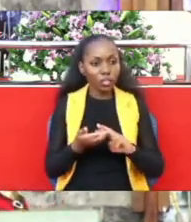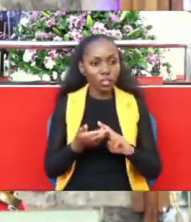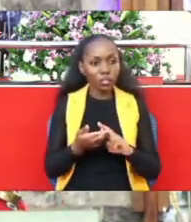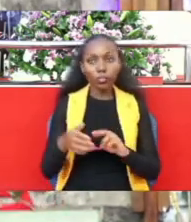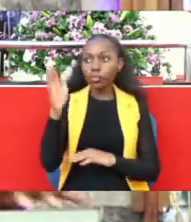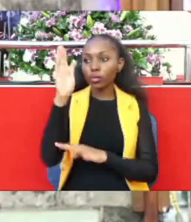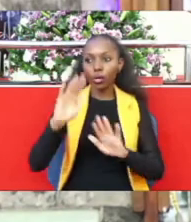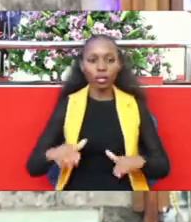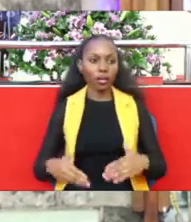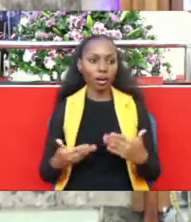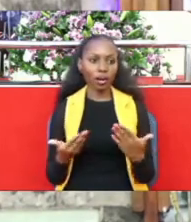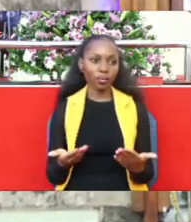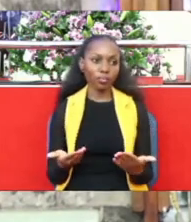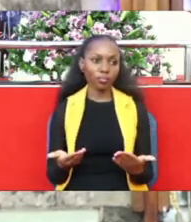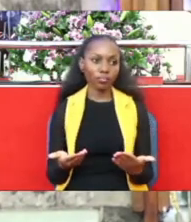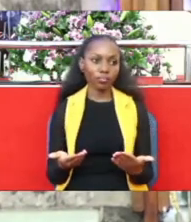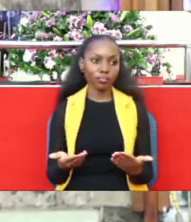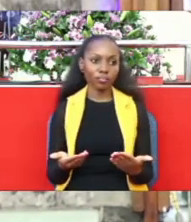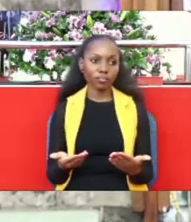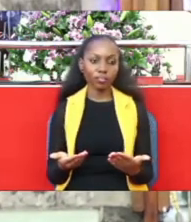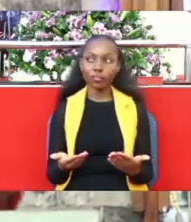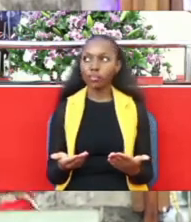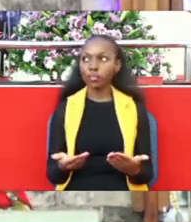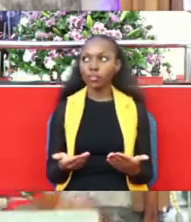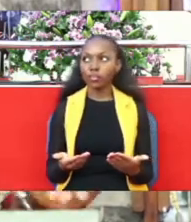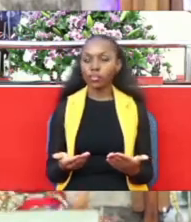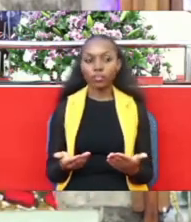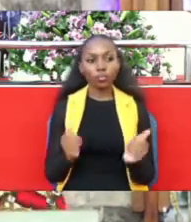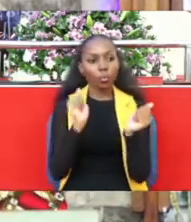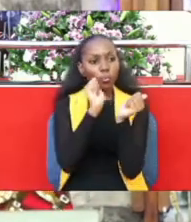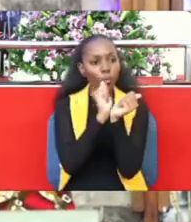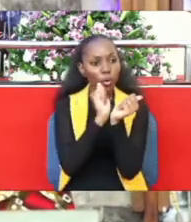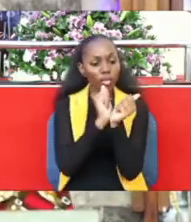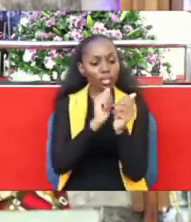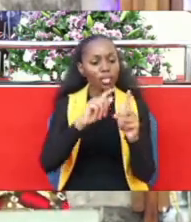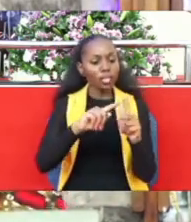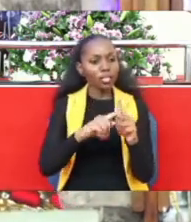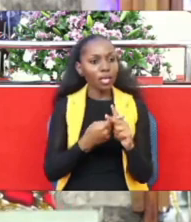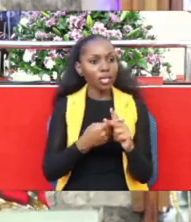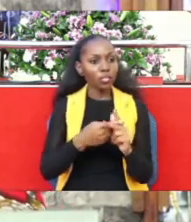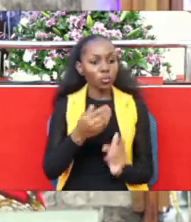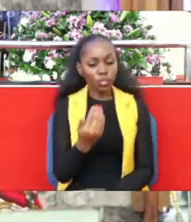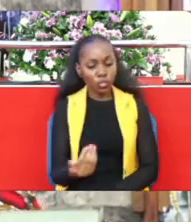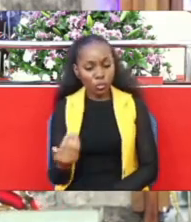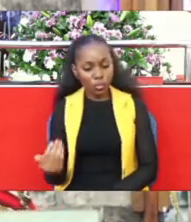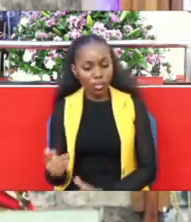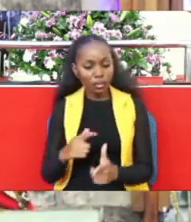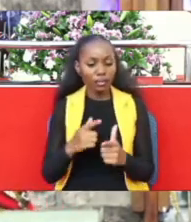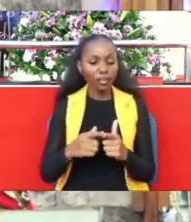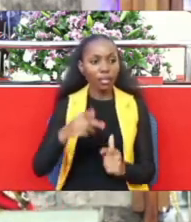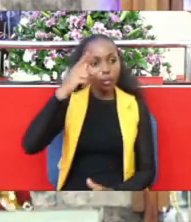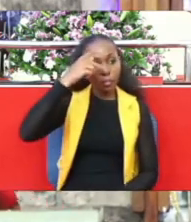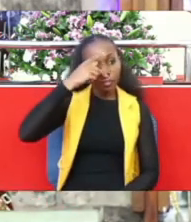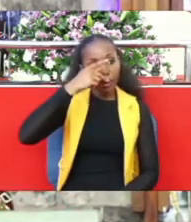talking warfare. He starts with parents and children, and then now he ends up by talking about warfare. Anaongea juu